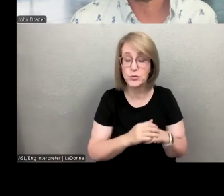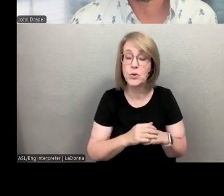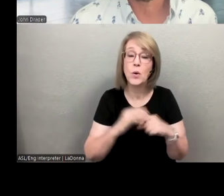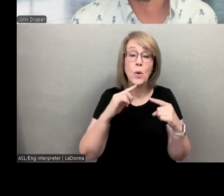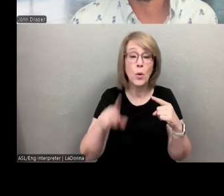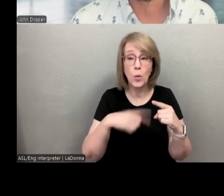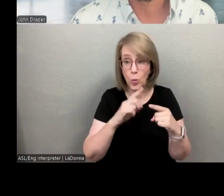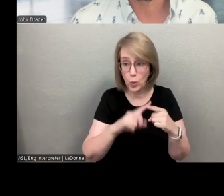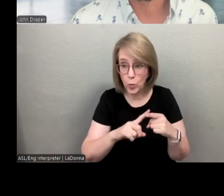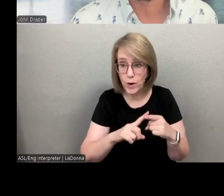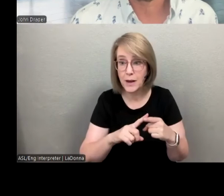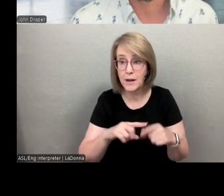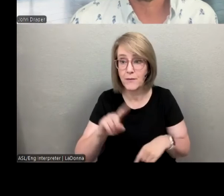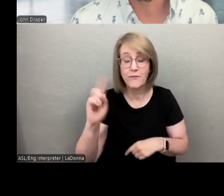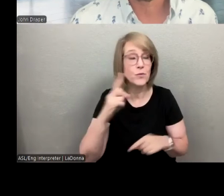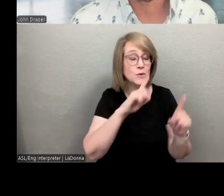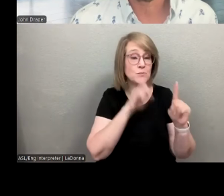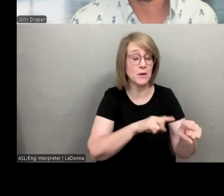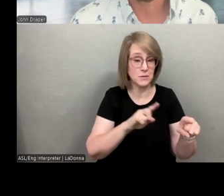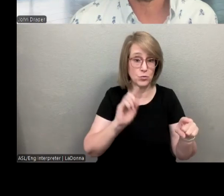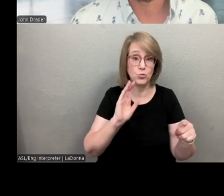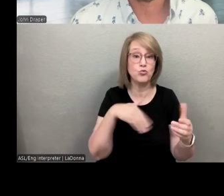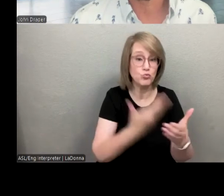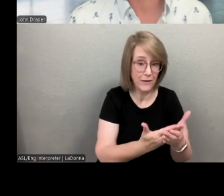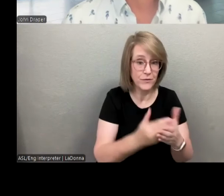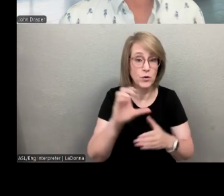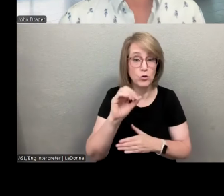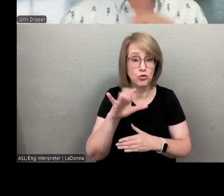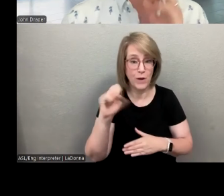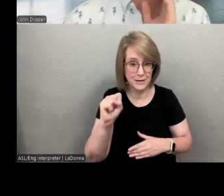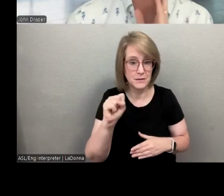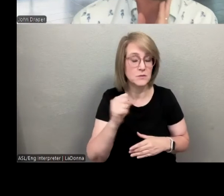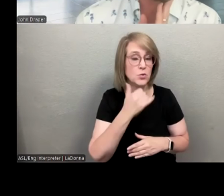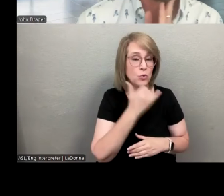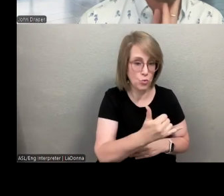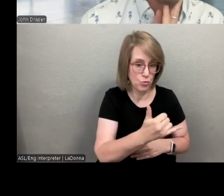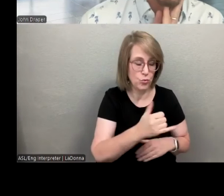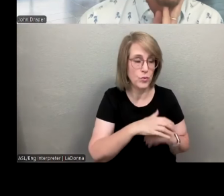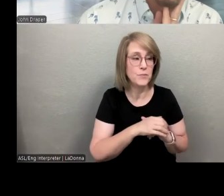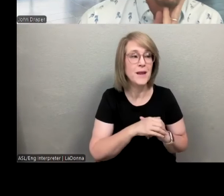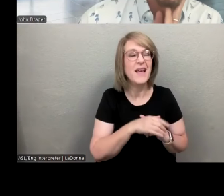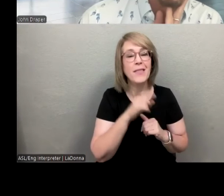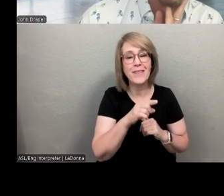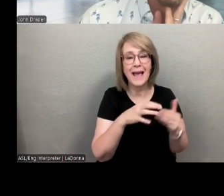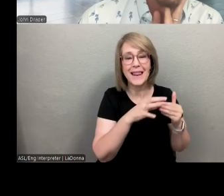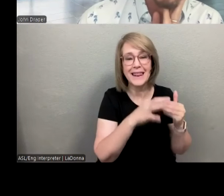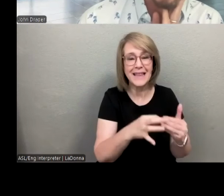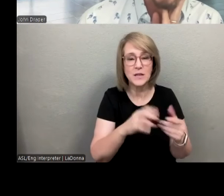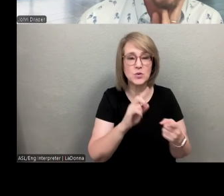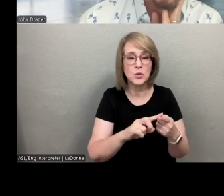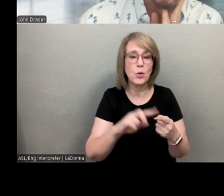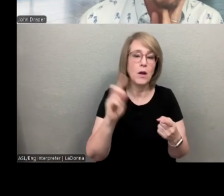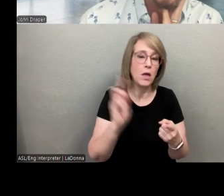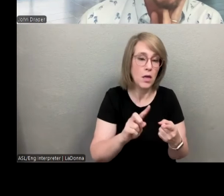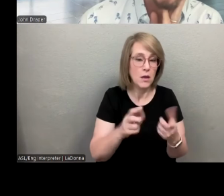crisis call, which leads sometimes to reluctance to use 988 and other crisis systems. I'm curious whether